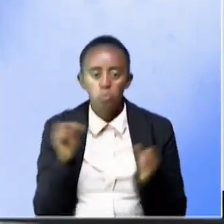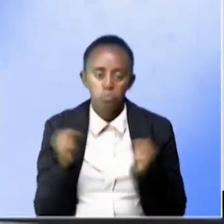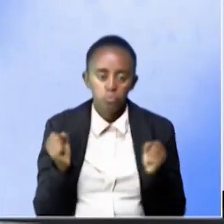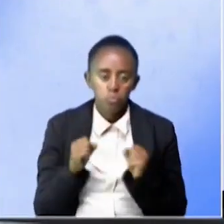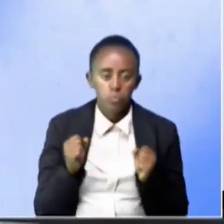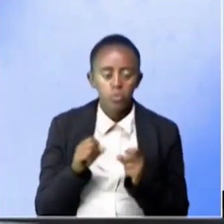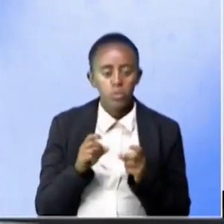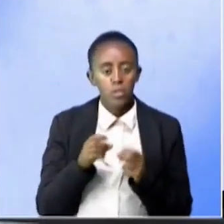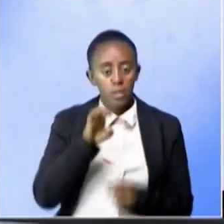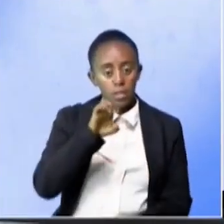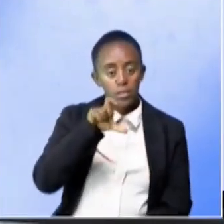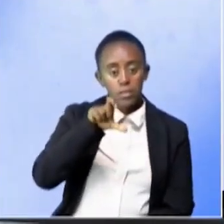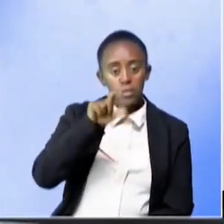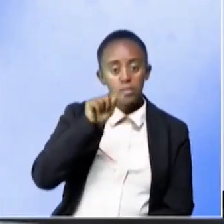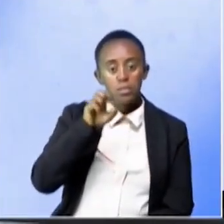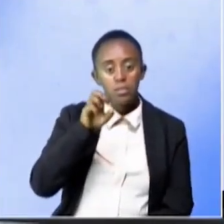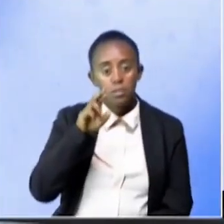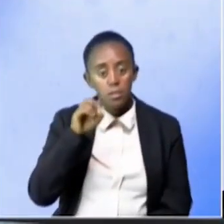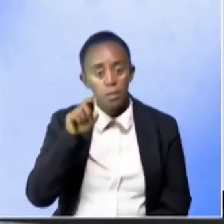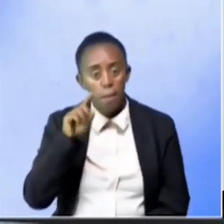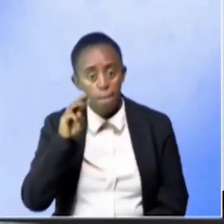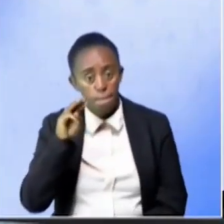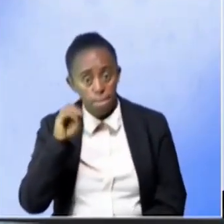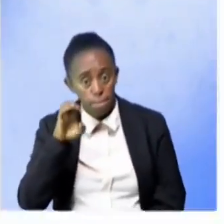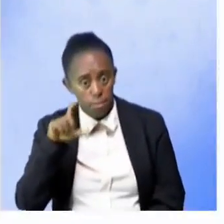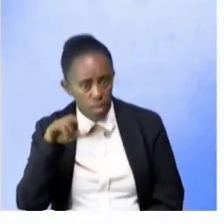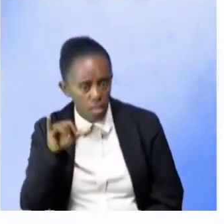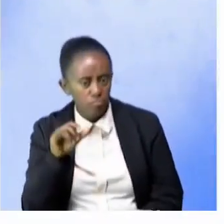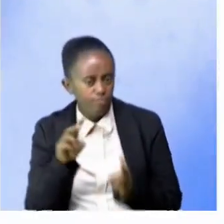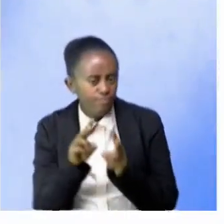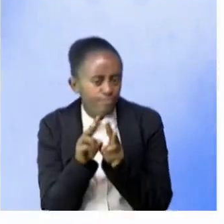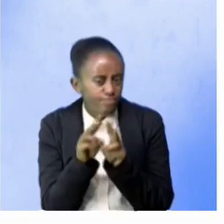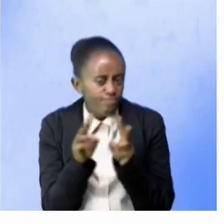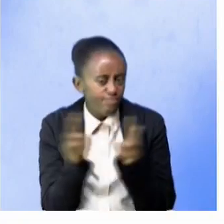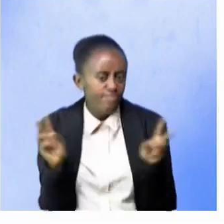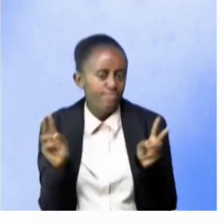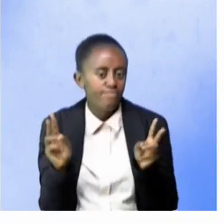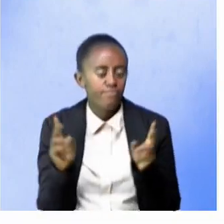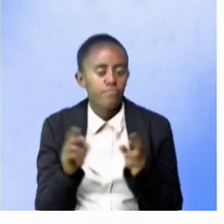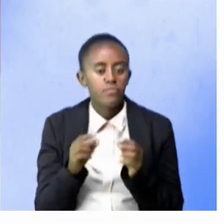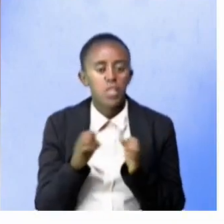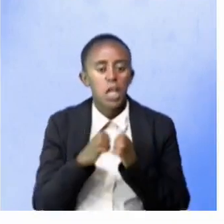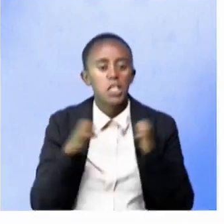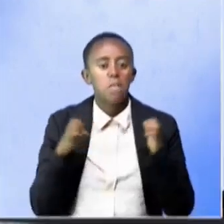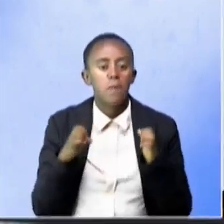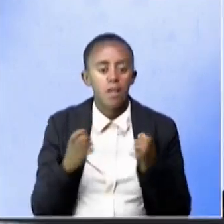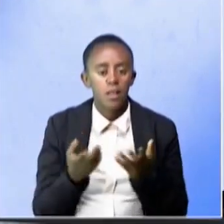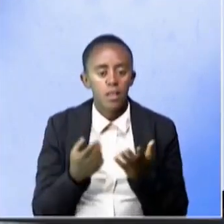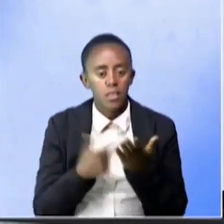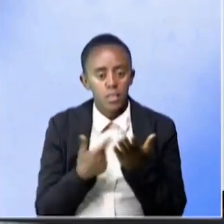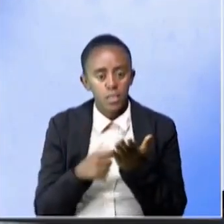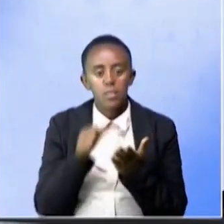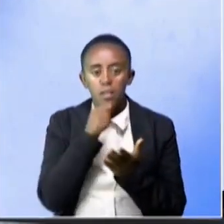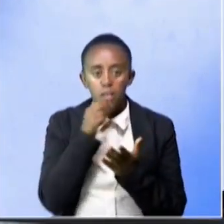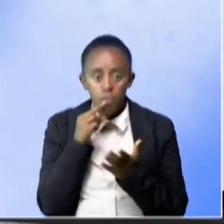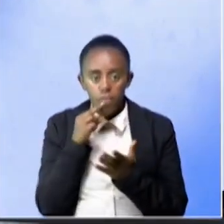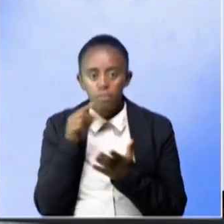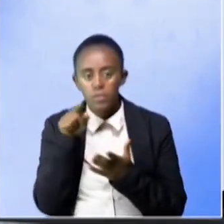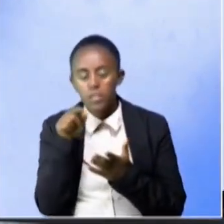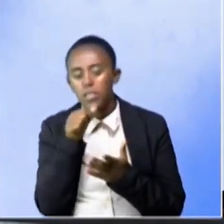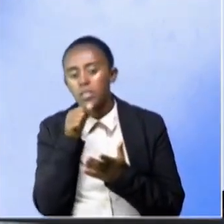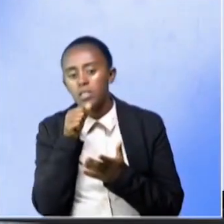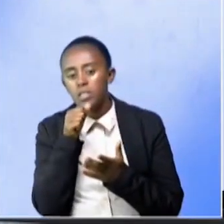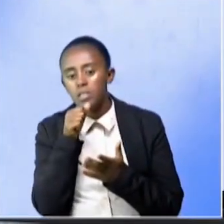is extremely cold. Extremely is cold, is right? This is an adverb. This is an adjective.